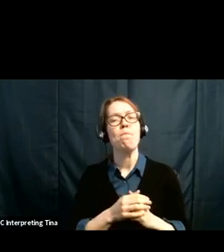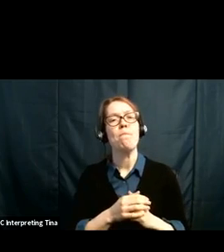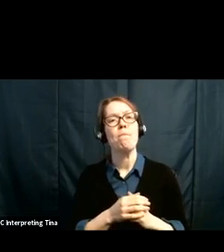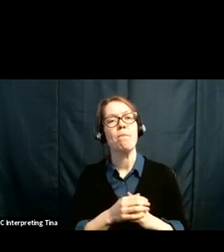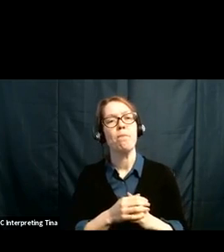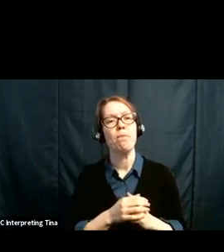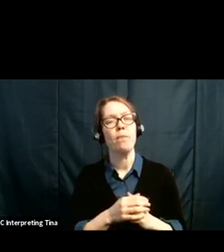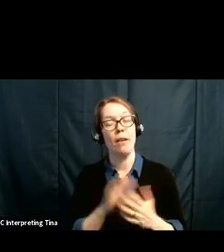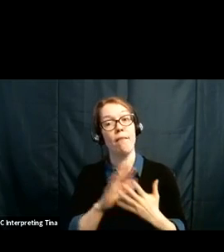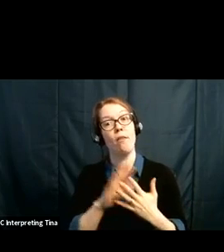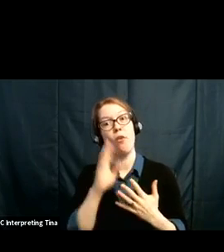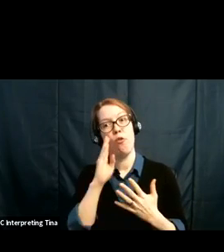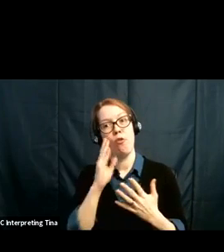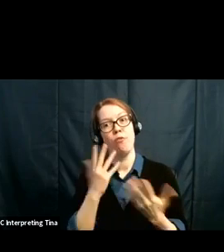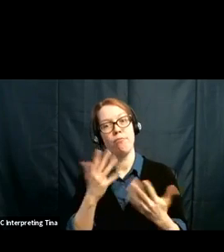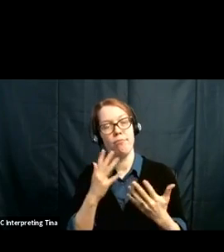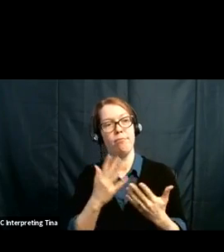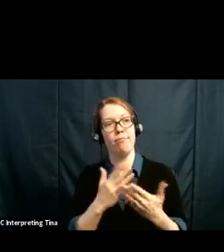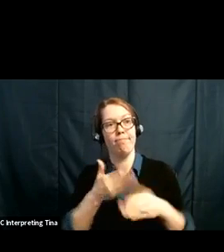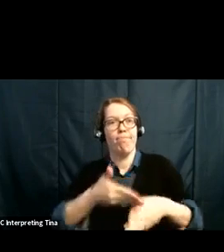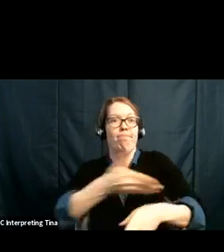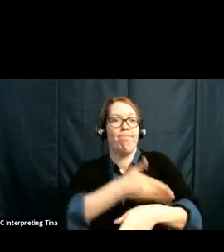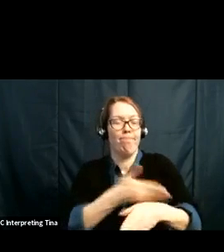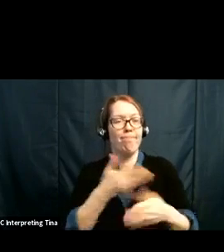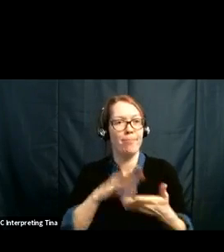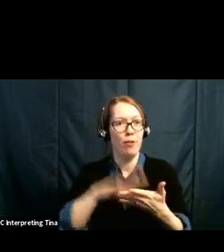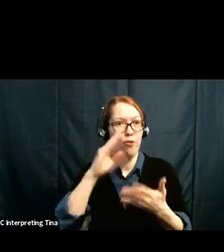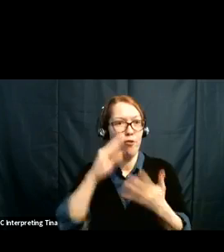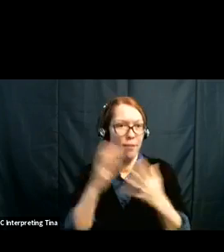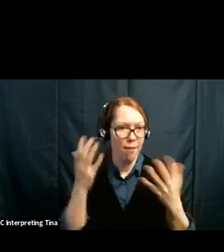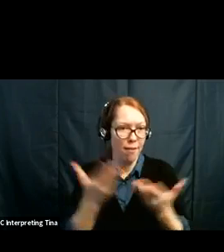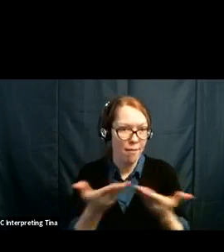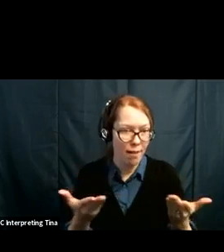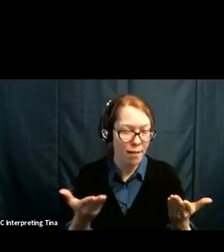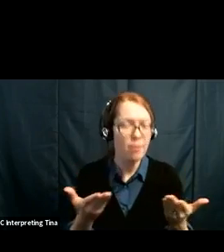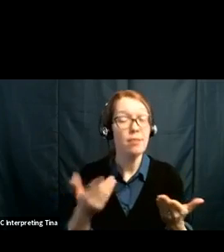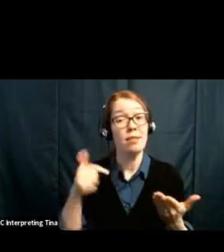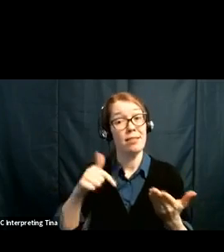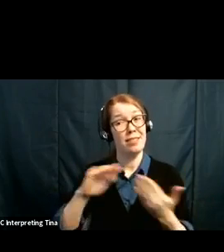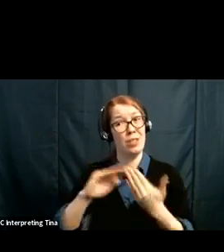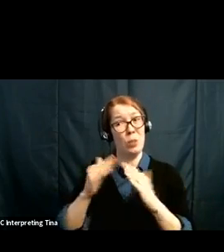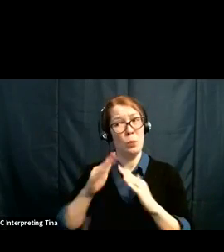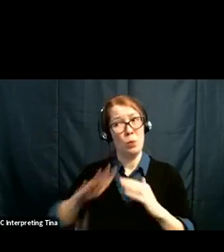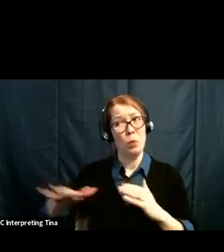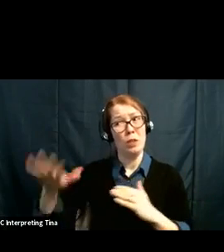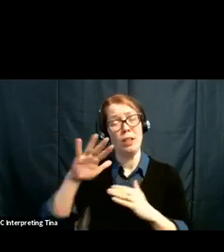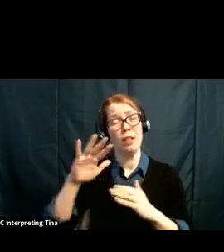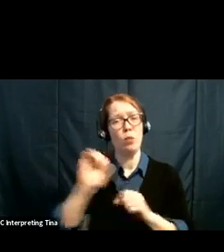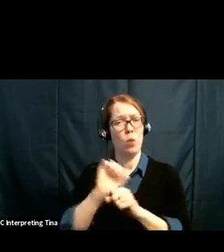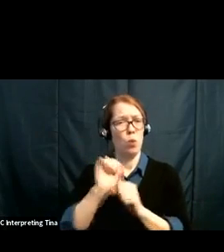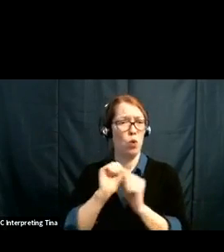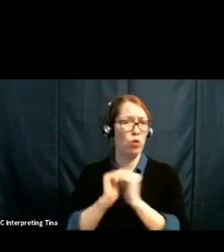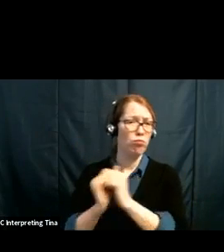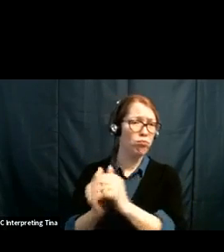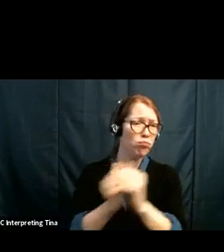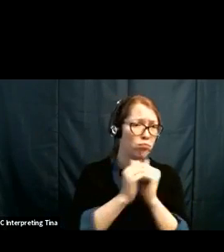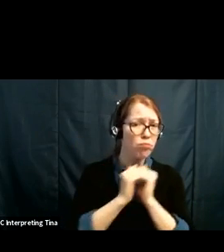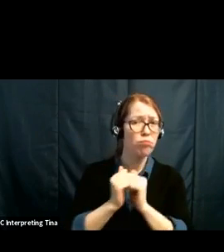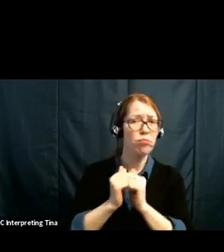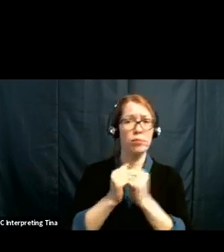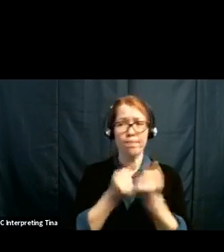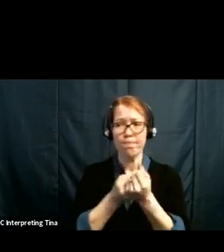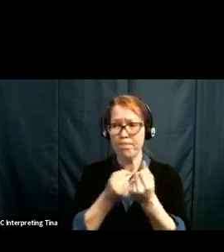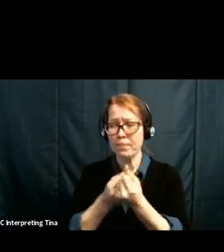learned a lot. I appreciate that in this community, we have all worked together to help one another to get the